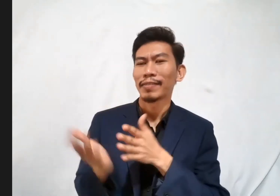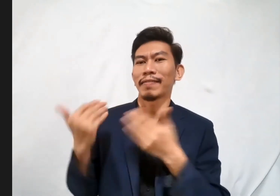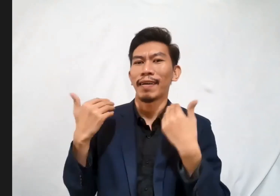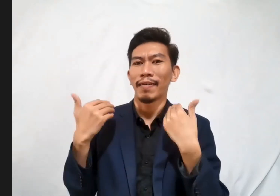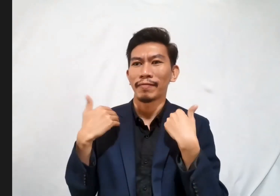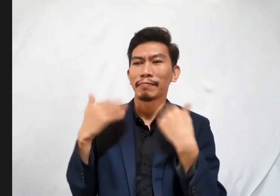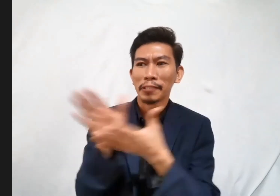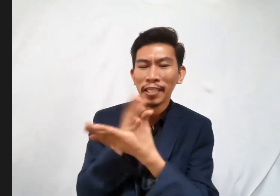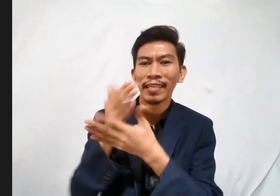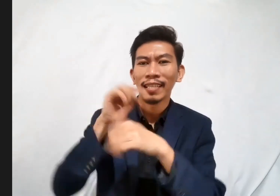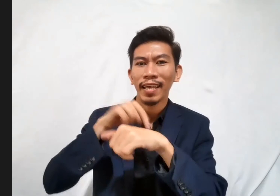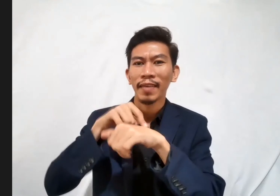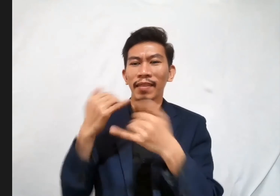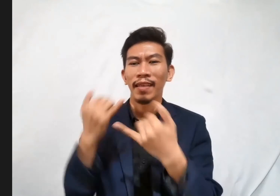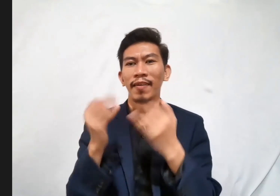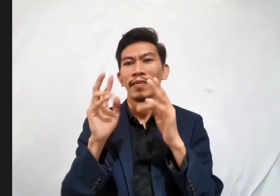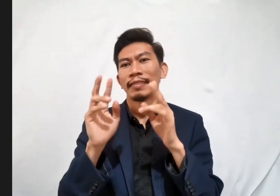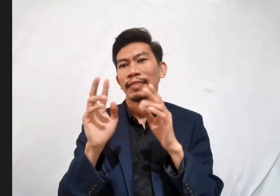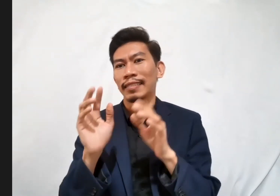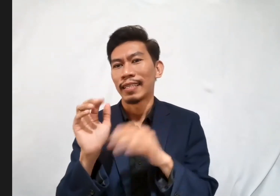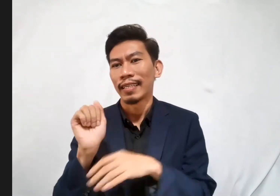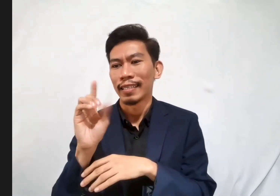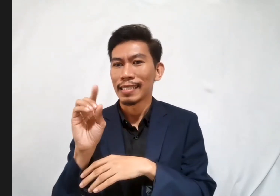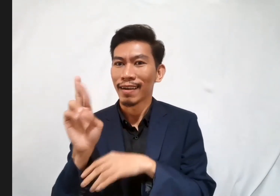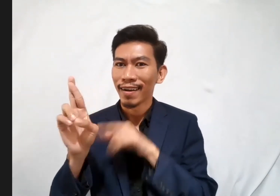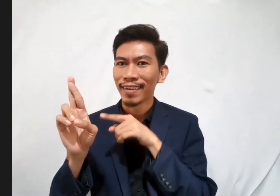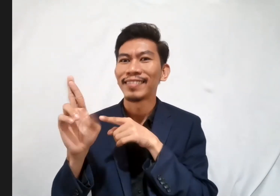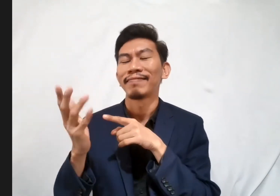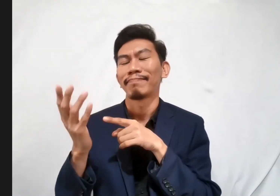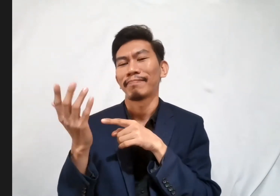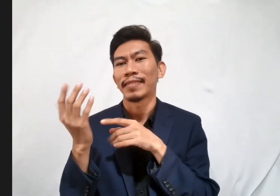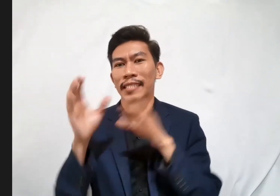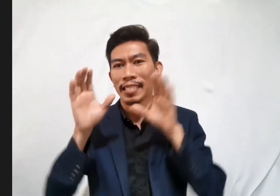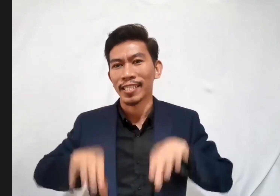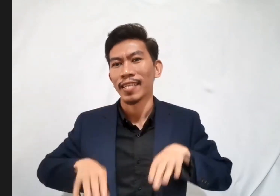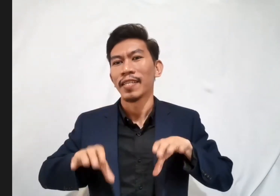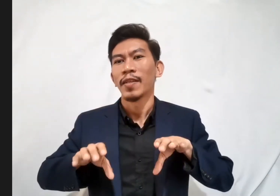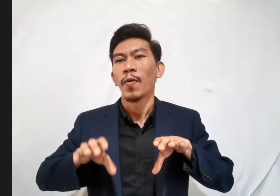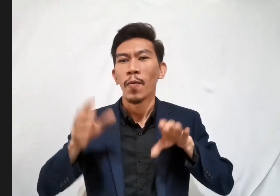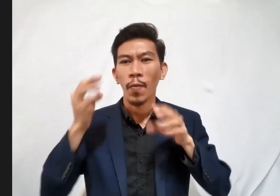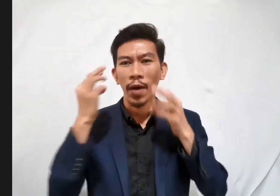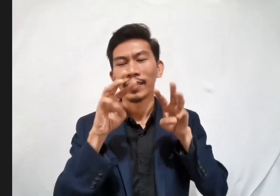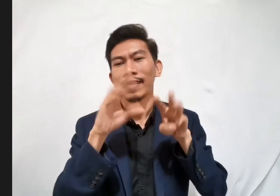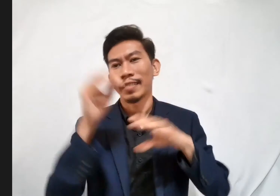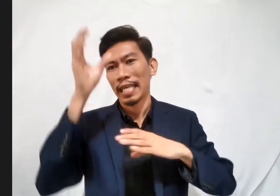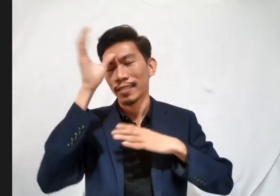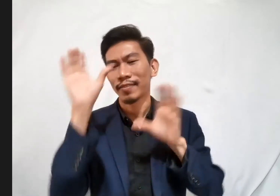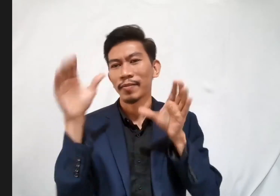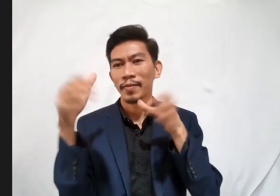to us here at ADR Institute, at Chat-Based ADR Institute, Citizen Watch, and Cancer Coalition. We're very